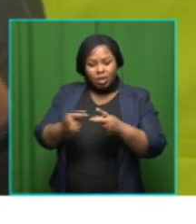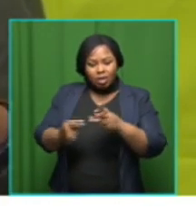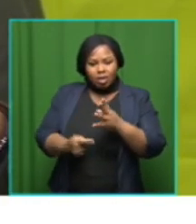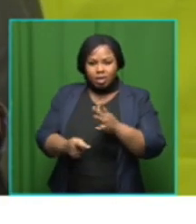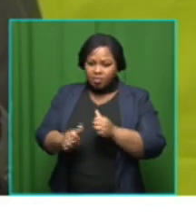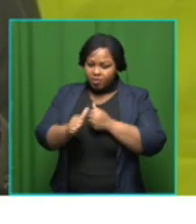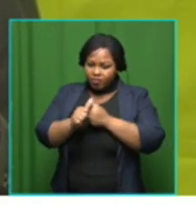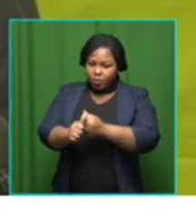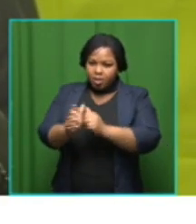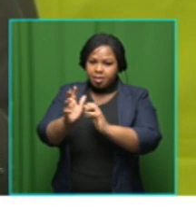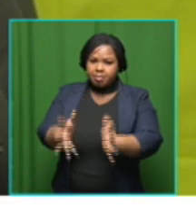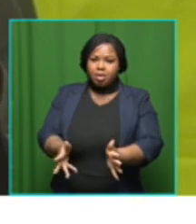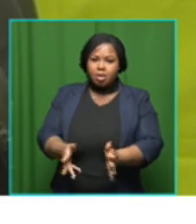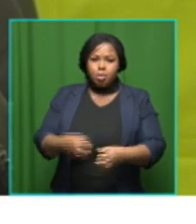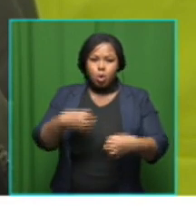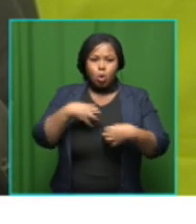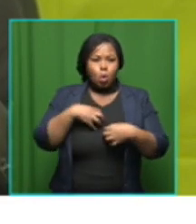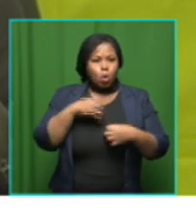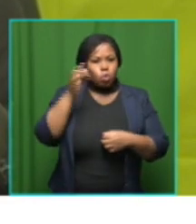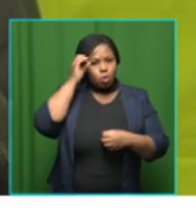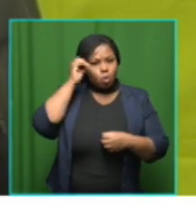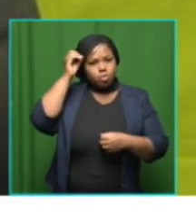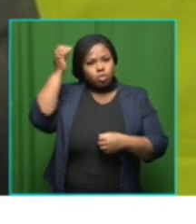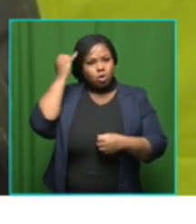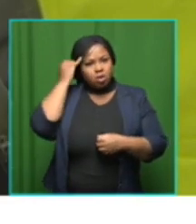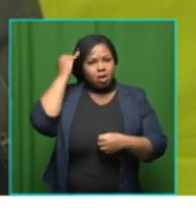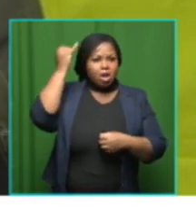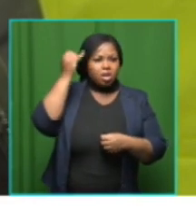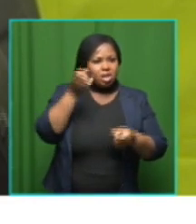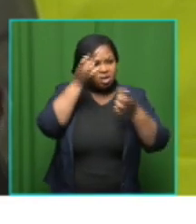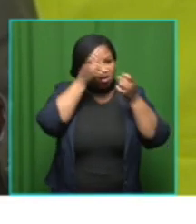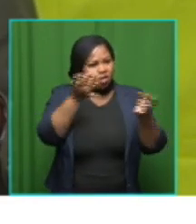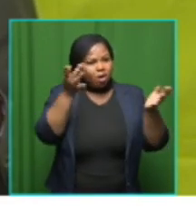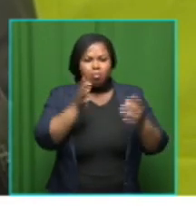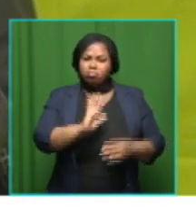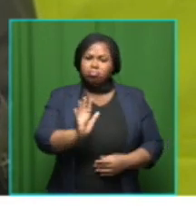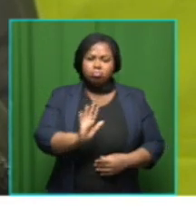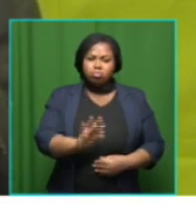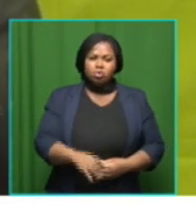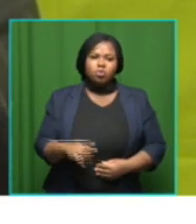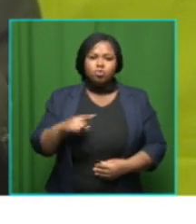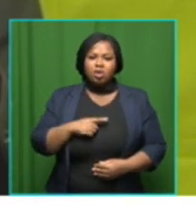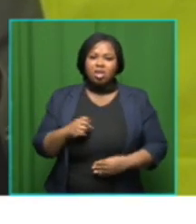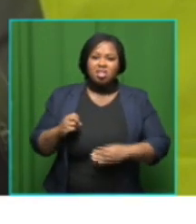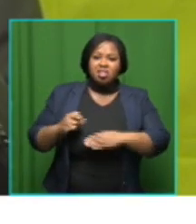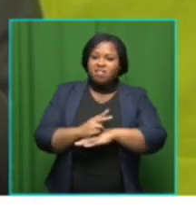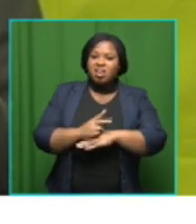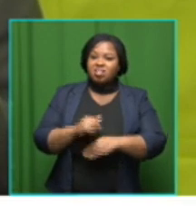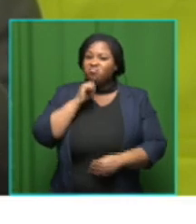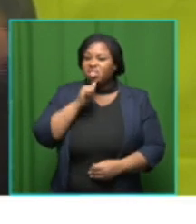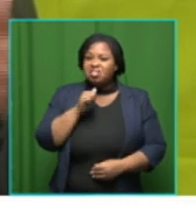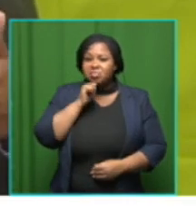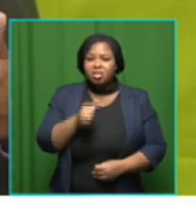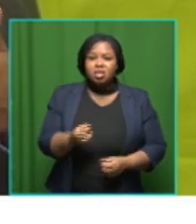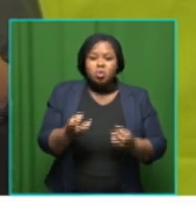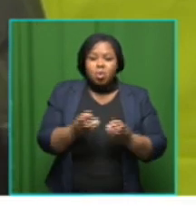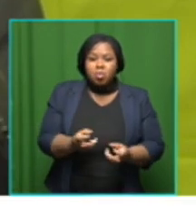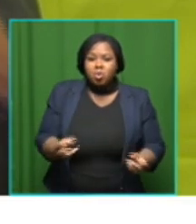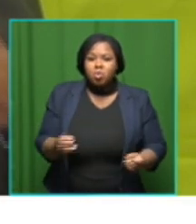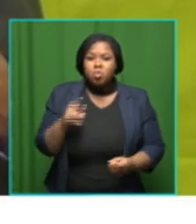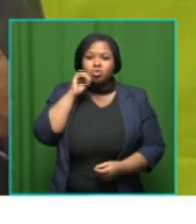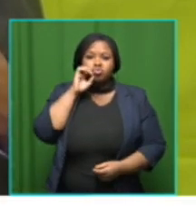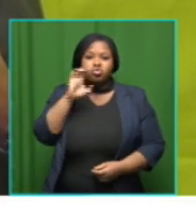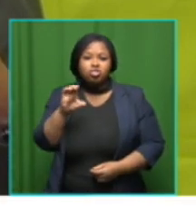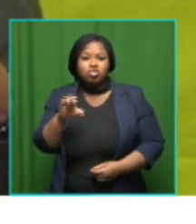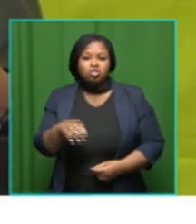will be much easier to deal with myth, because a virus, there's no virus that chooses class, chooses race,